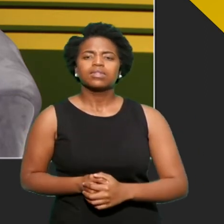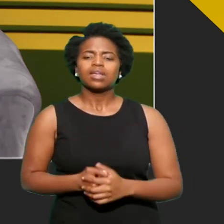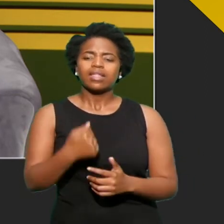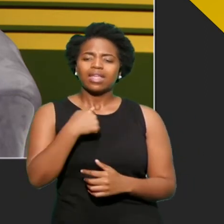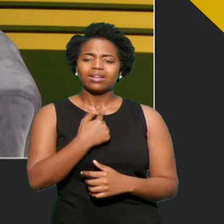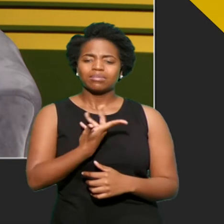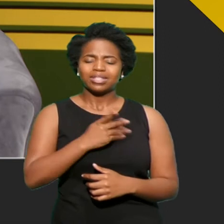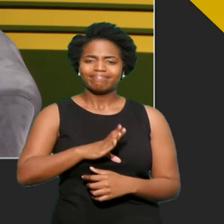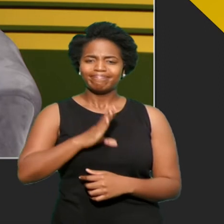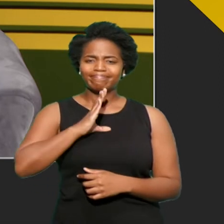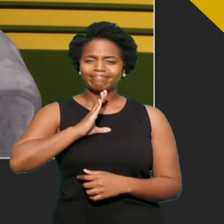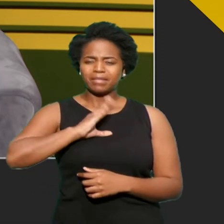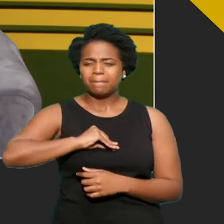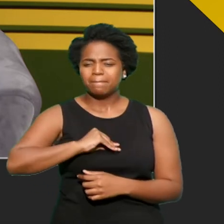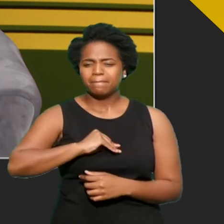my confidence.